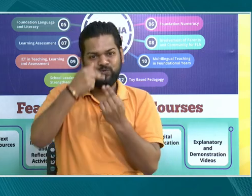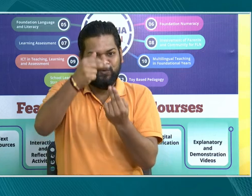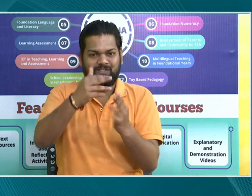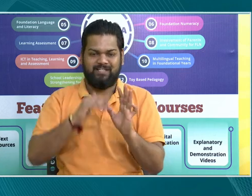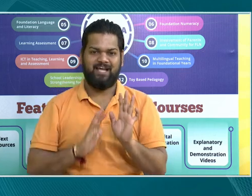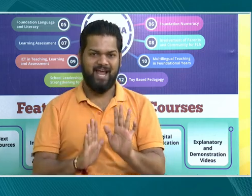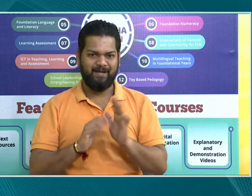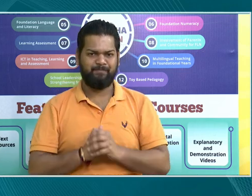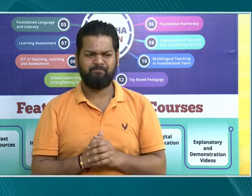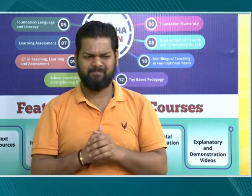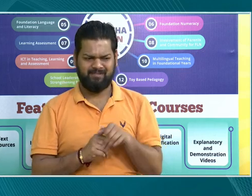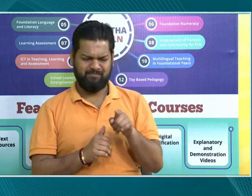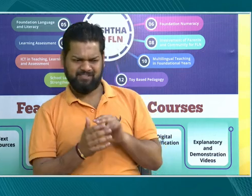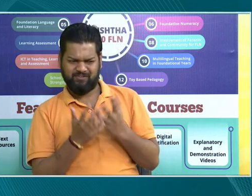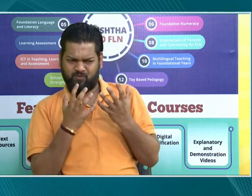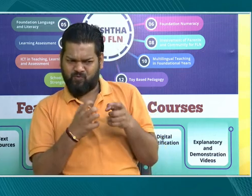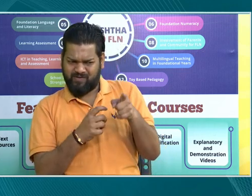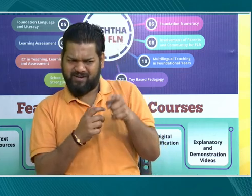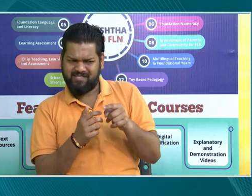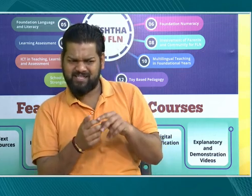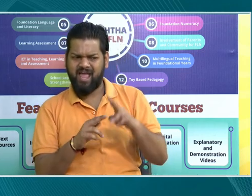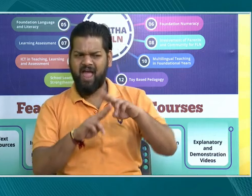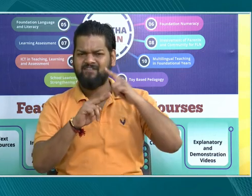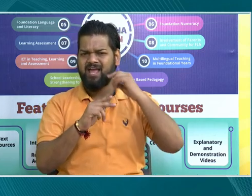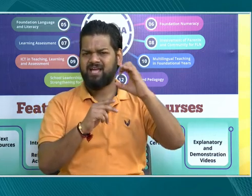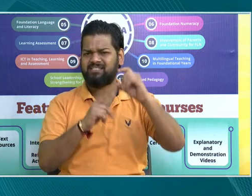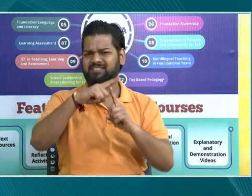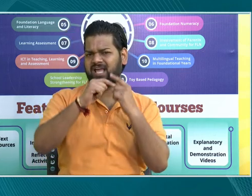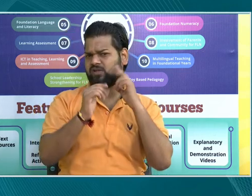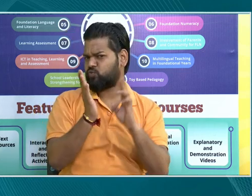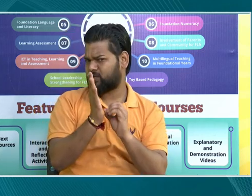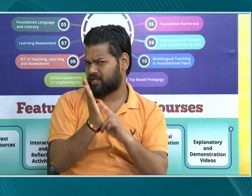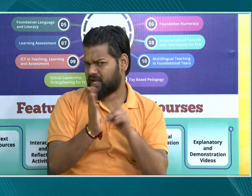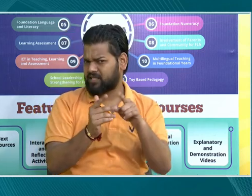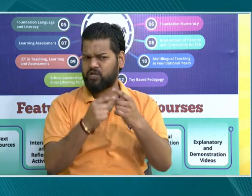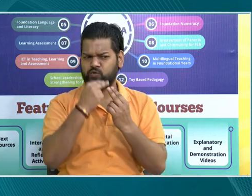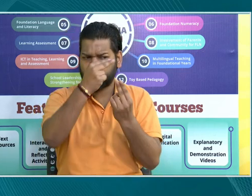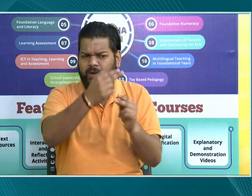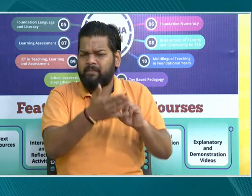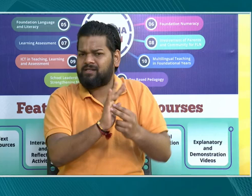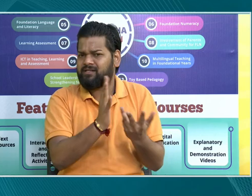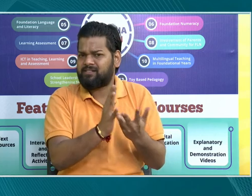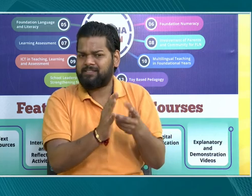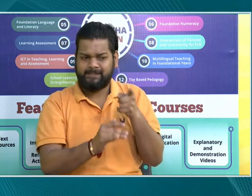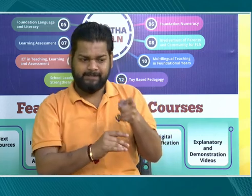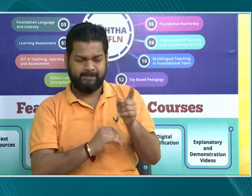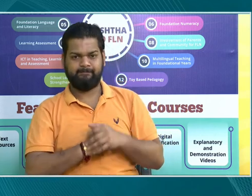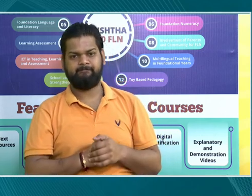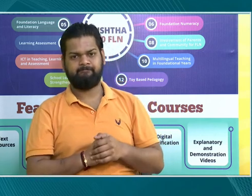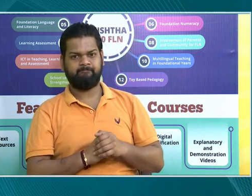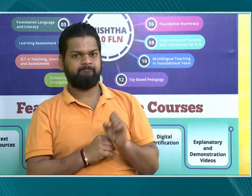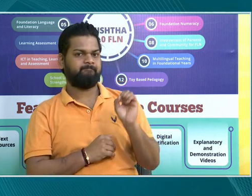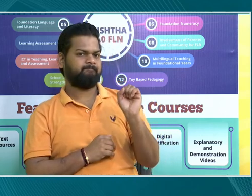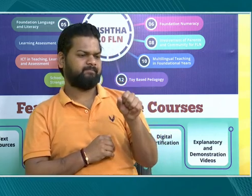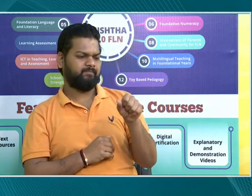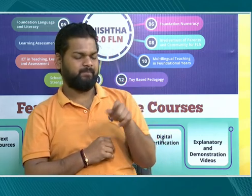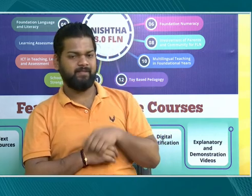exactly fiction stories? See, fiction story is a story which is not based on a true